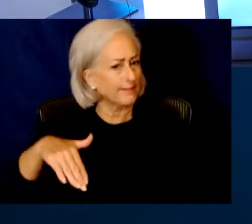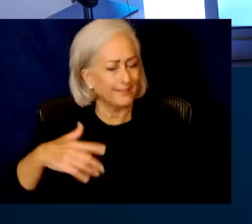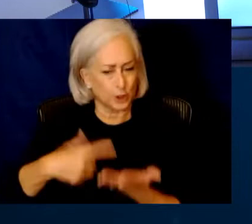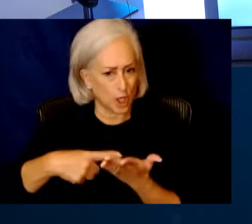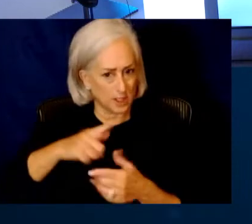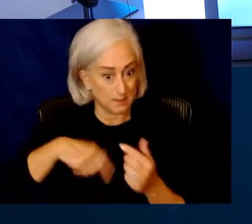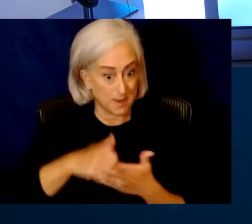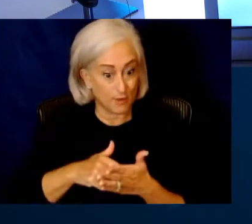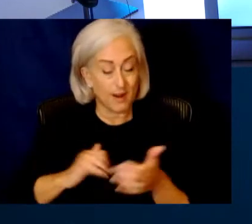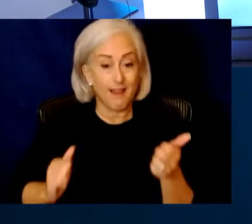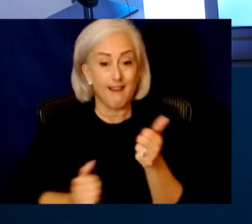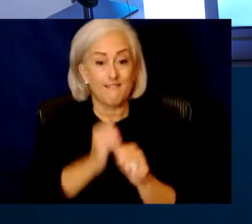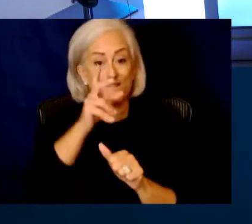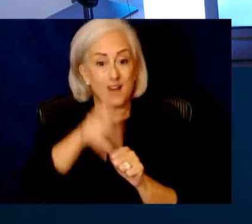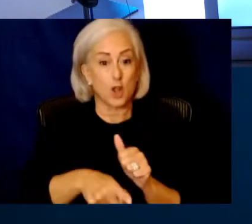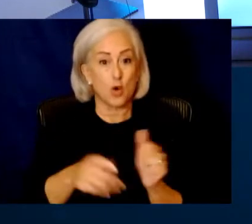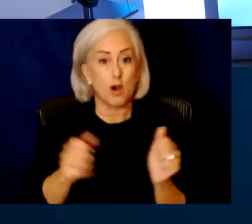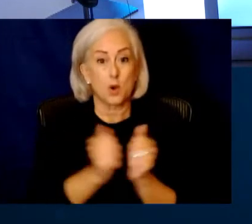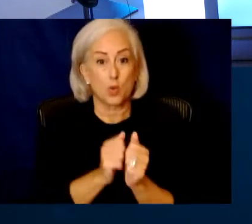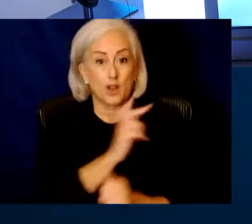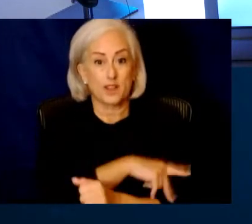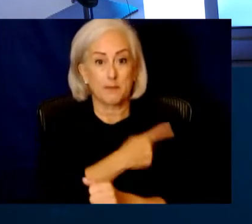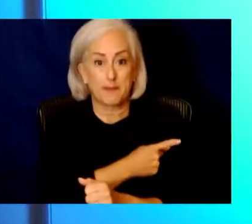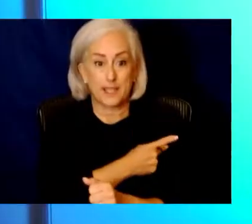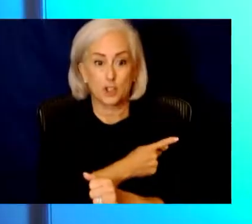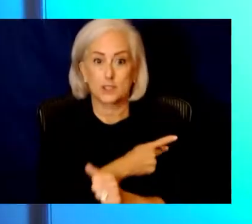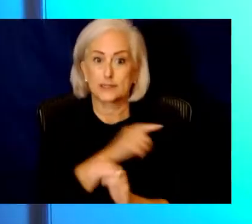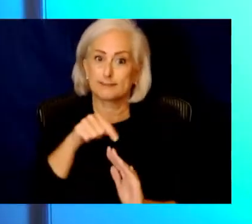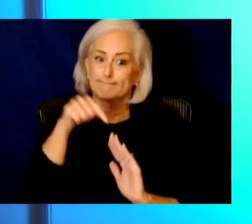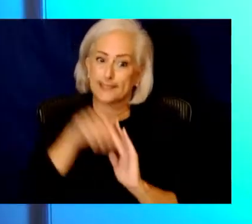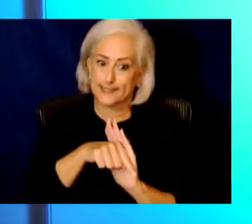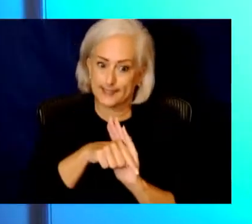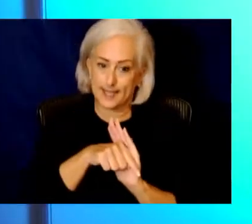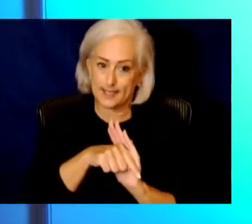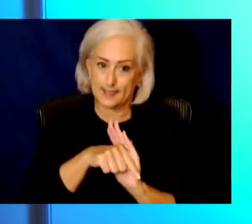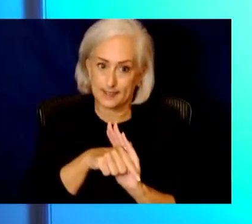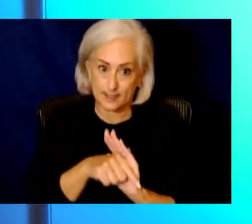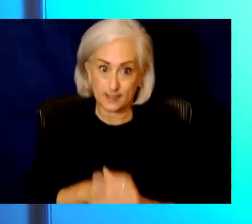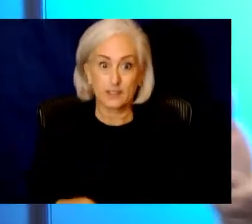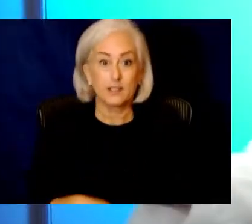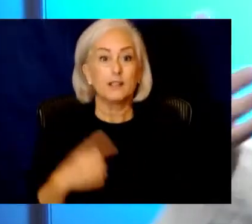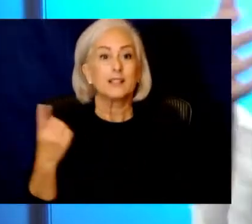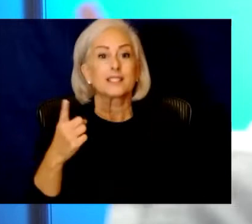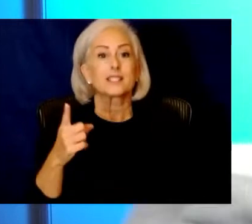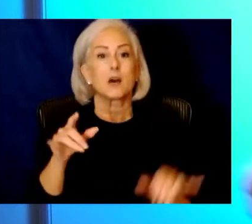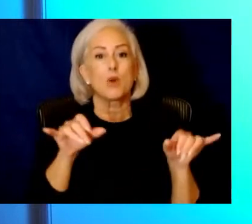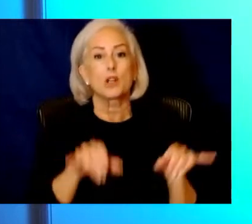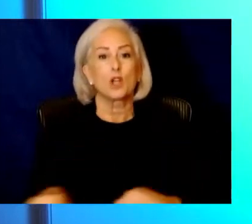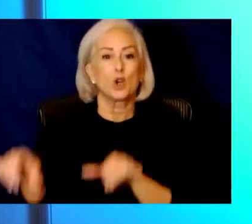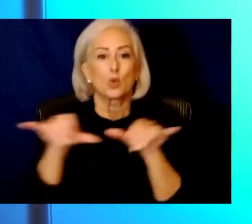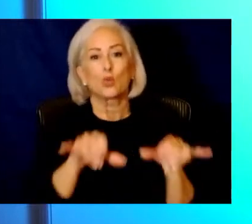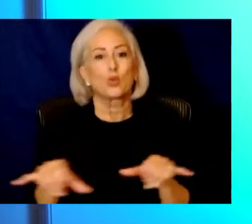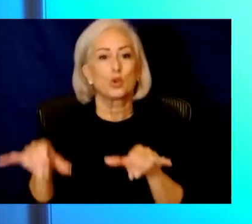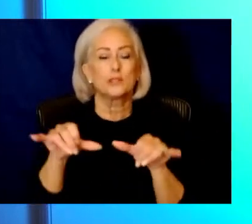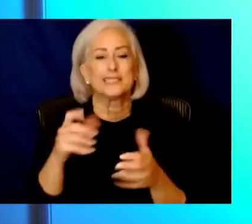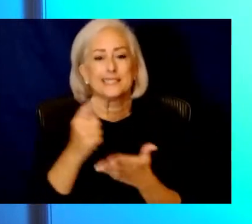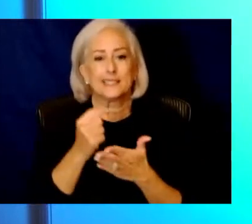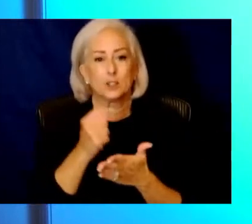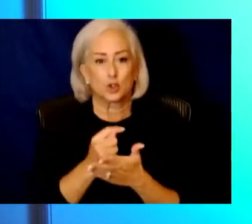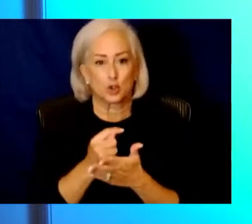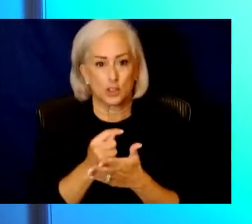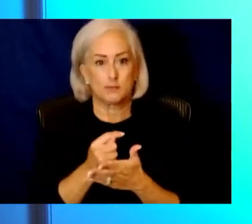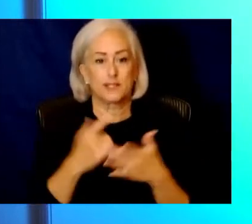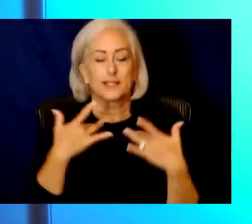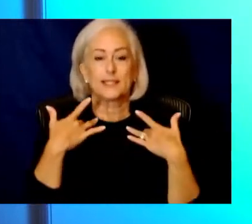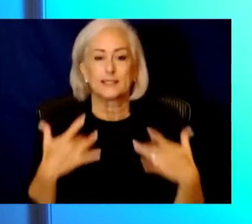these patients is quite intense. The follow-up with a patient who underwent routine treatment with us, or kind of the standard treatment, would be to see us every